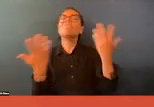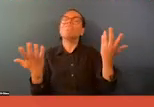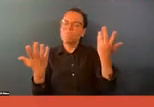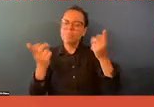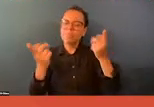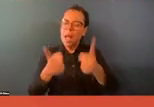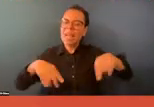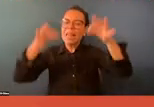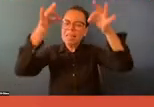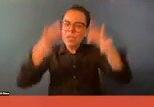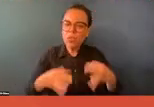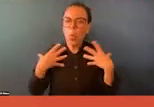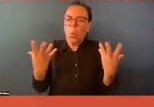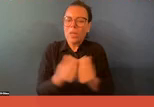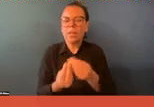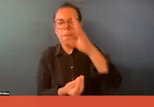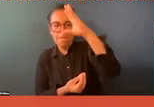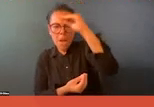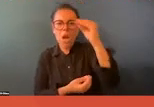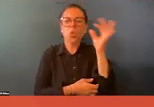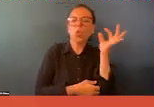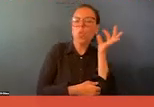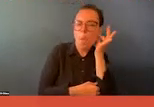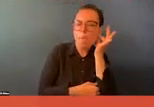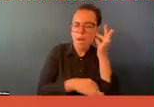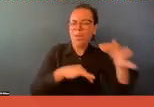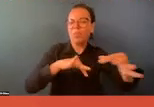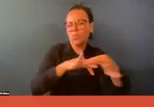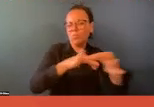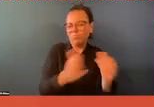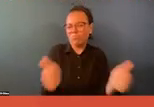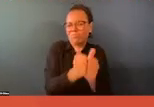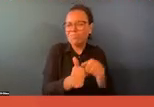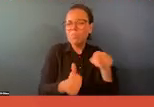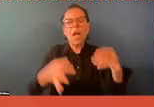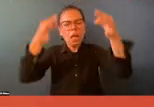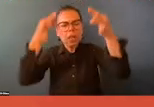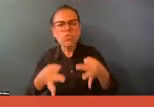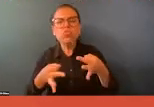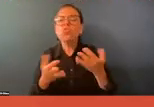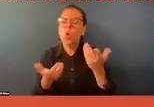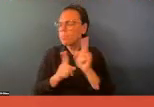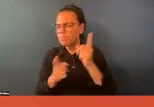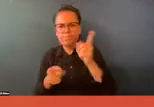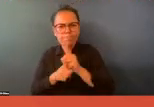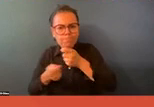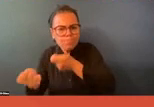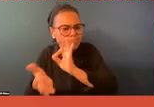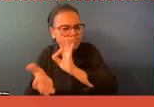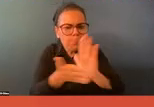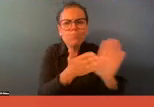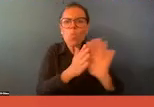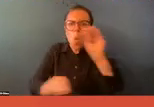men, women, and mother-in-laws for mother and children on day-to-day health, nutrition, wash, and